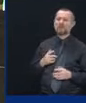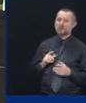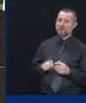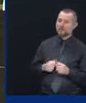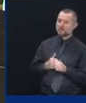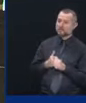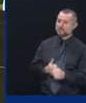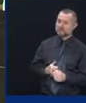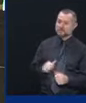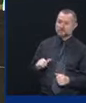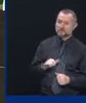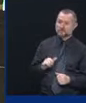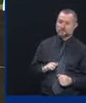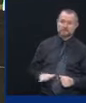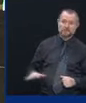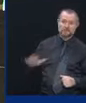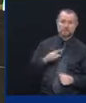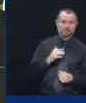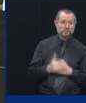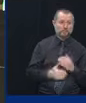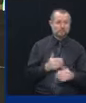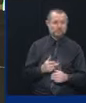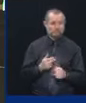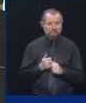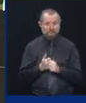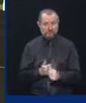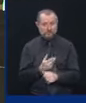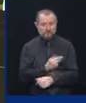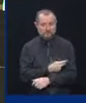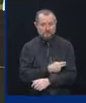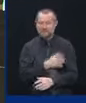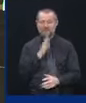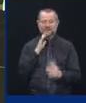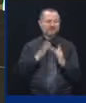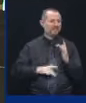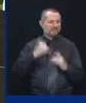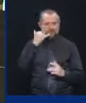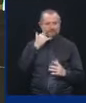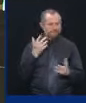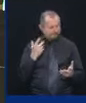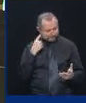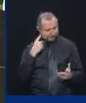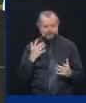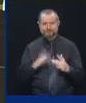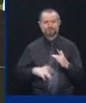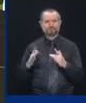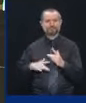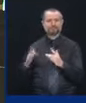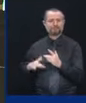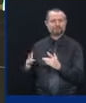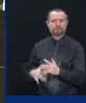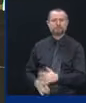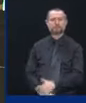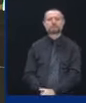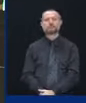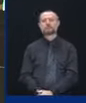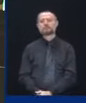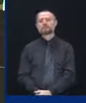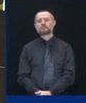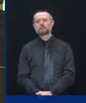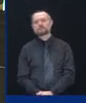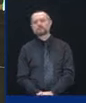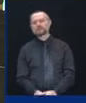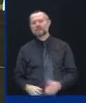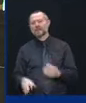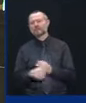it comes to that time that they perhaps want it later on? Also, I want to slip in one more quick one.